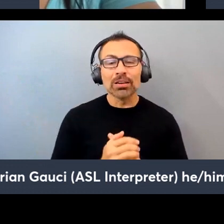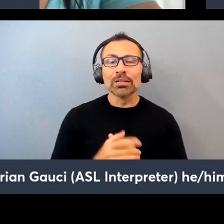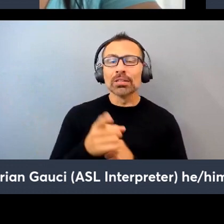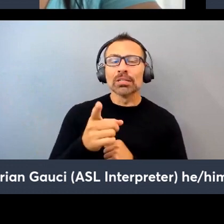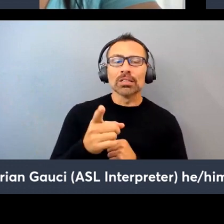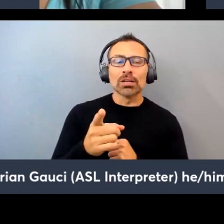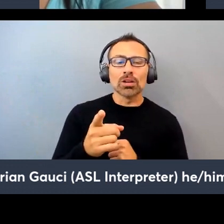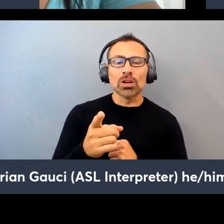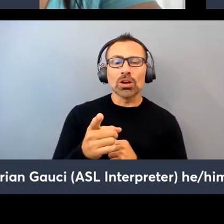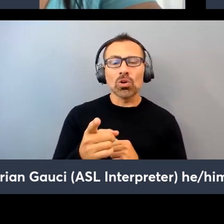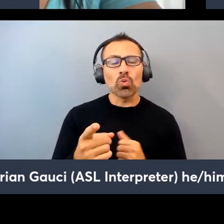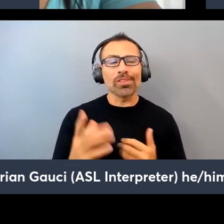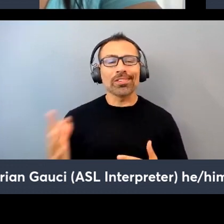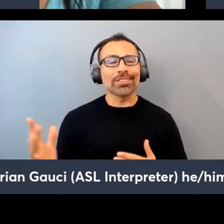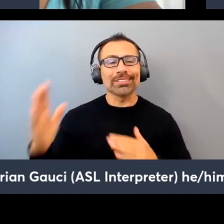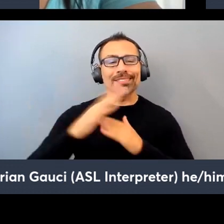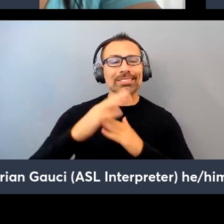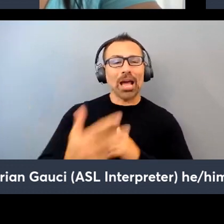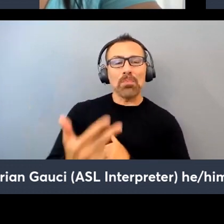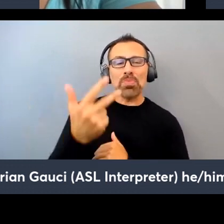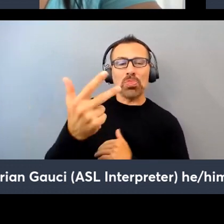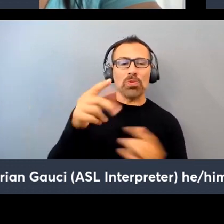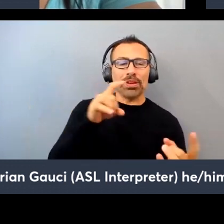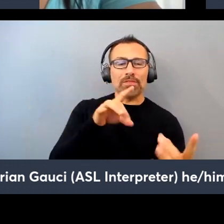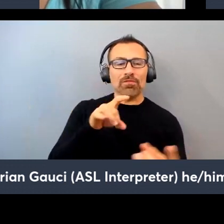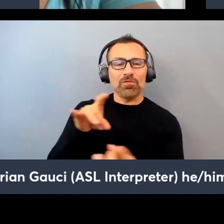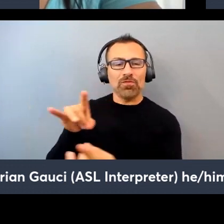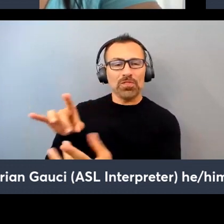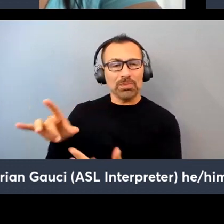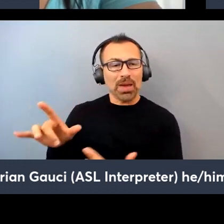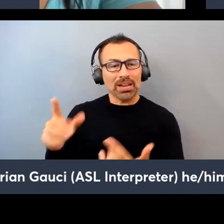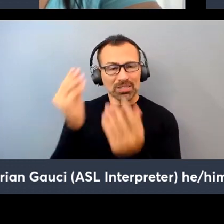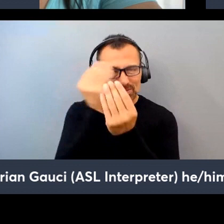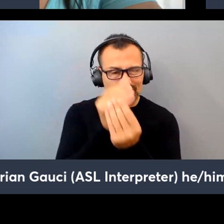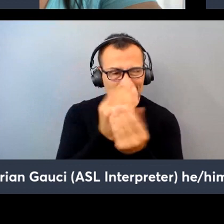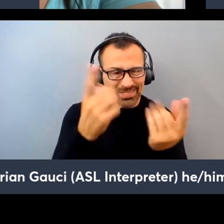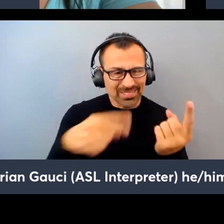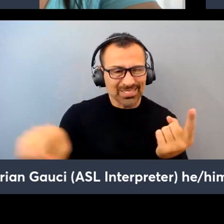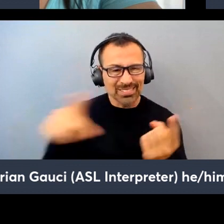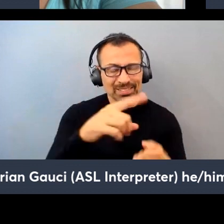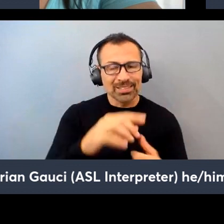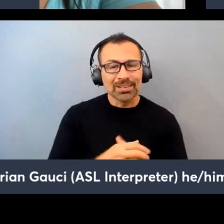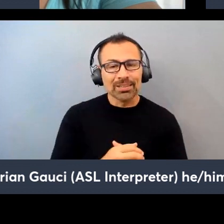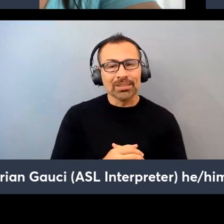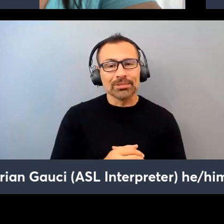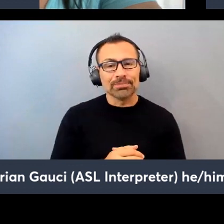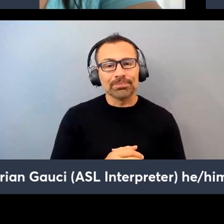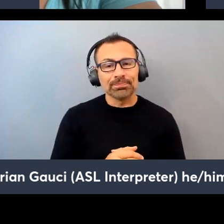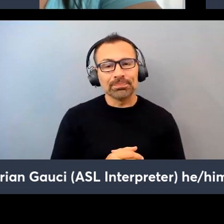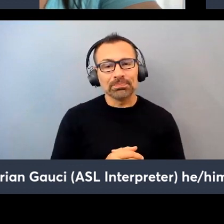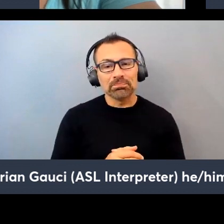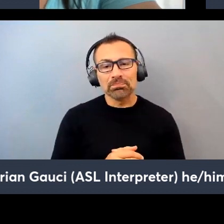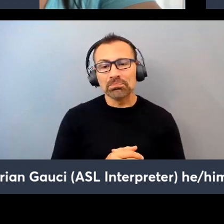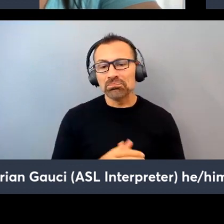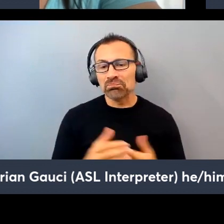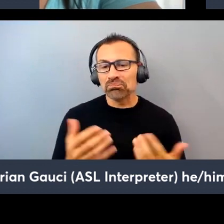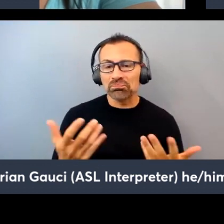3 feedbacks that you want to give back to StackSets team that we can take it away and address in your